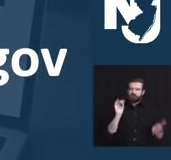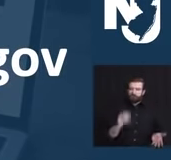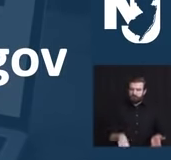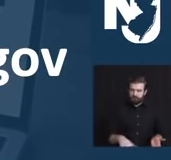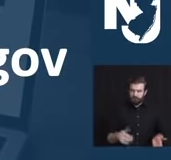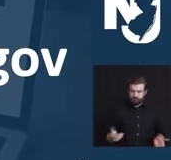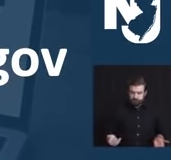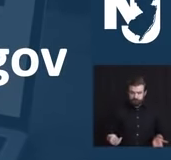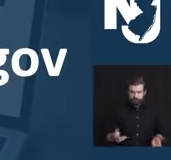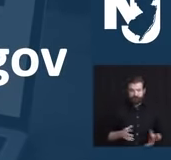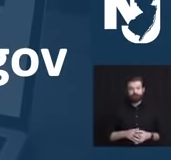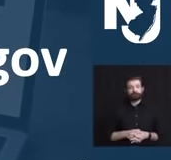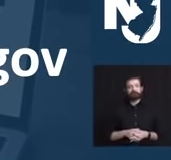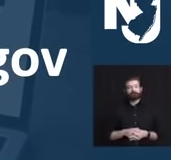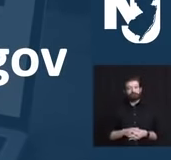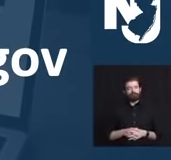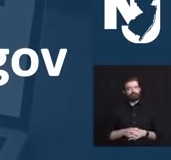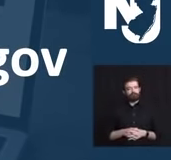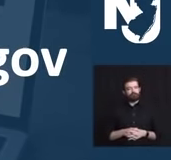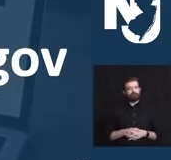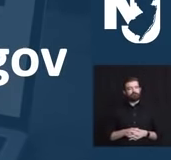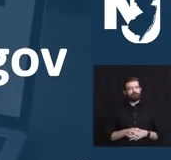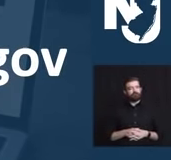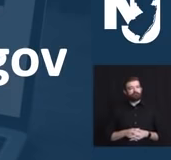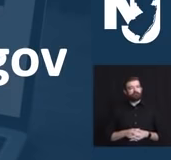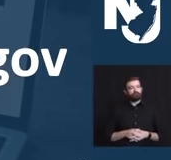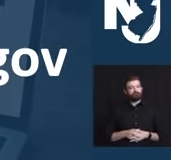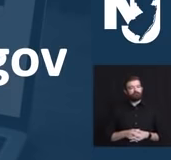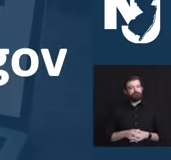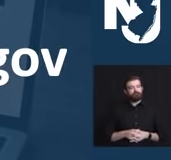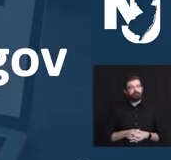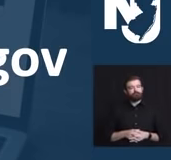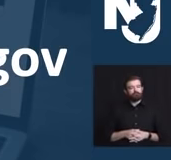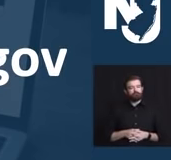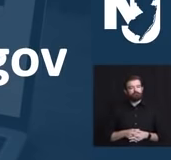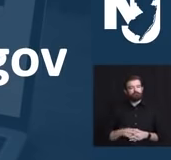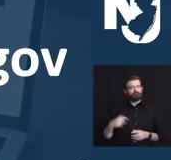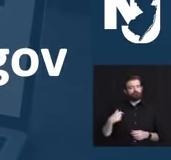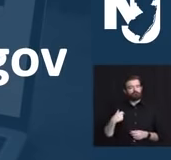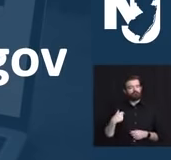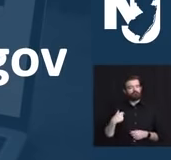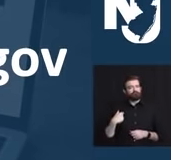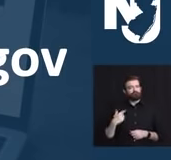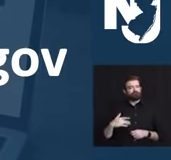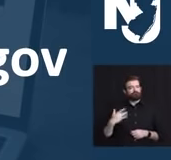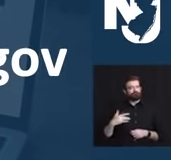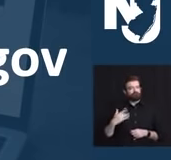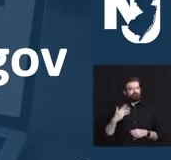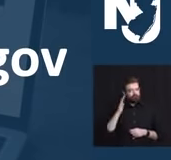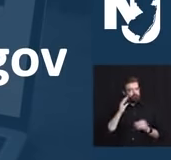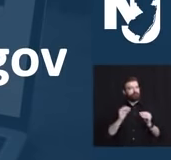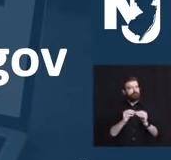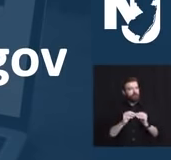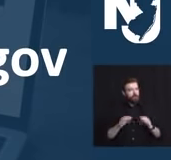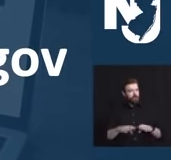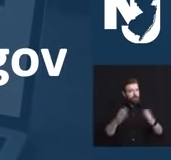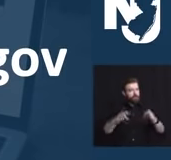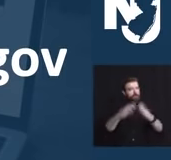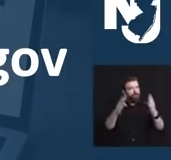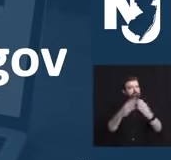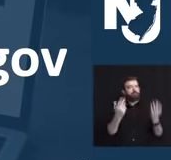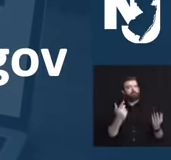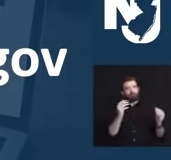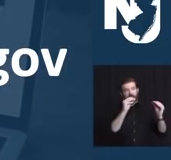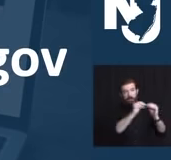take additional steps to relax regulations as more people are vaccinated and the weather warms up. And so long as all the